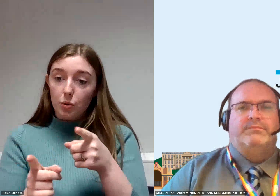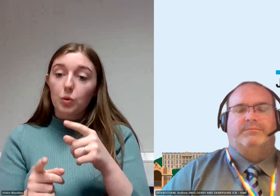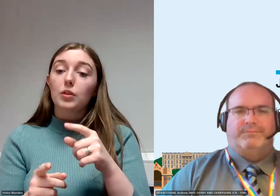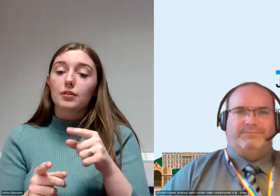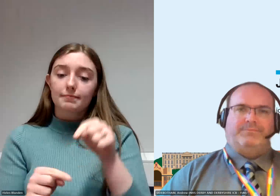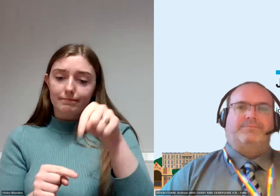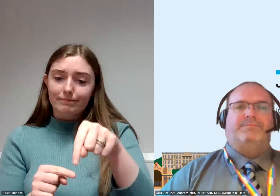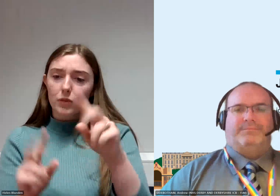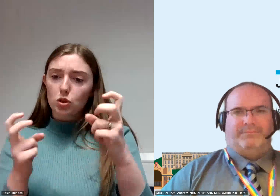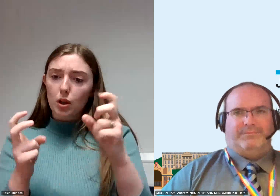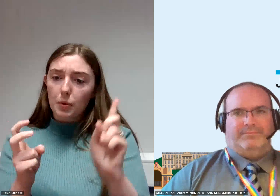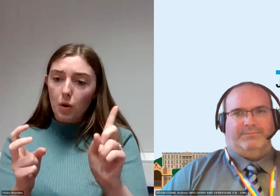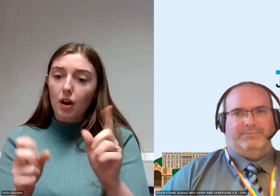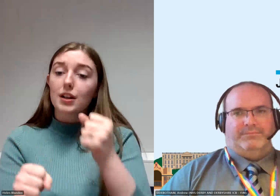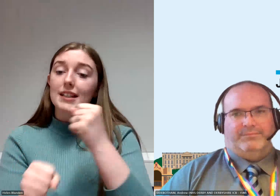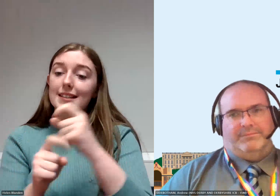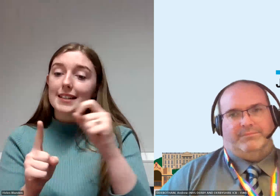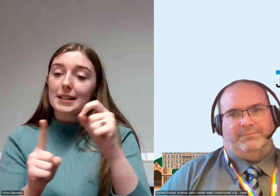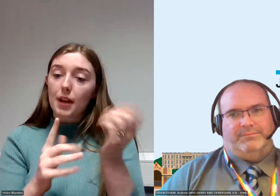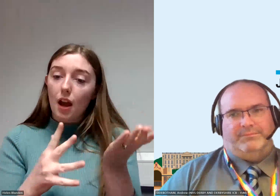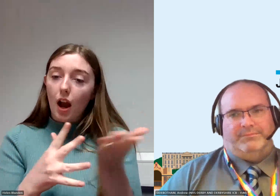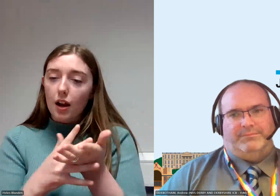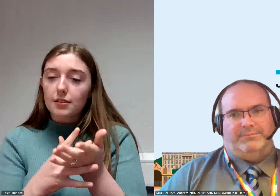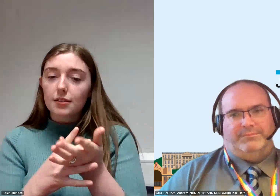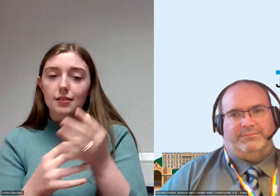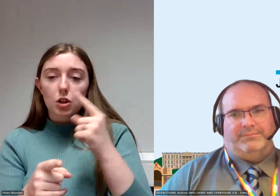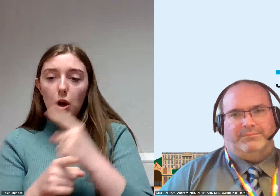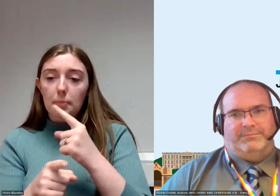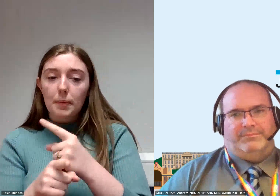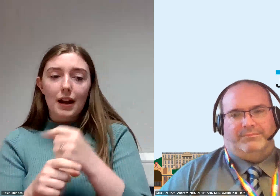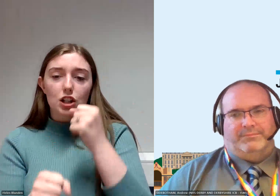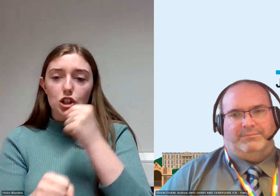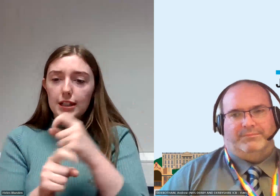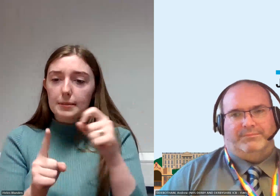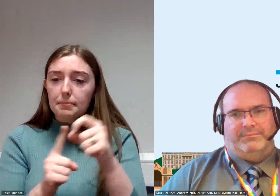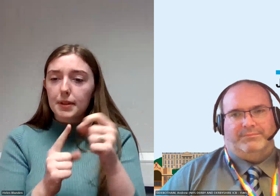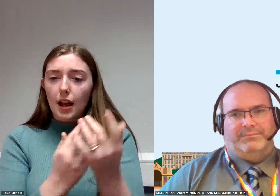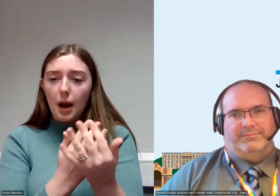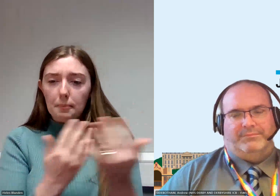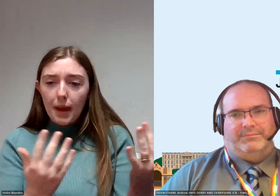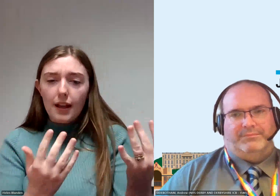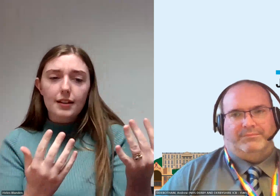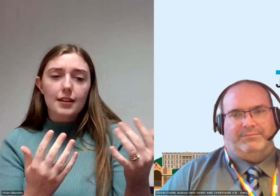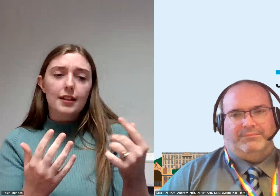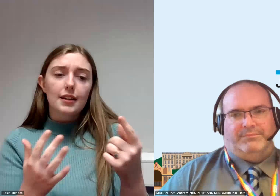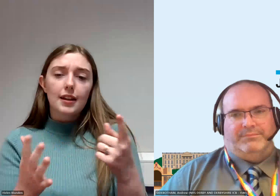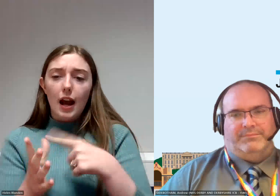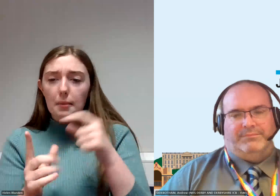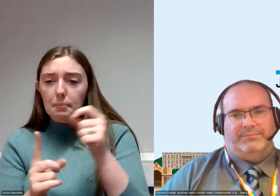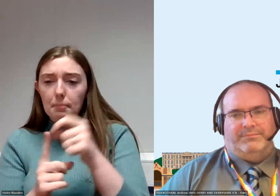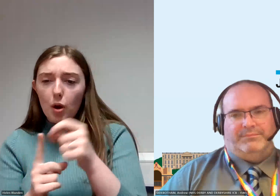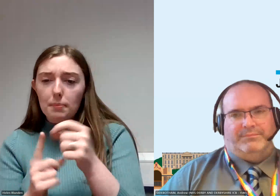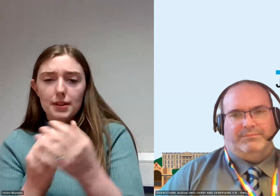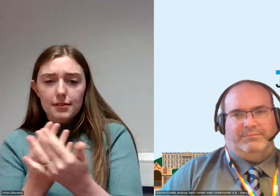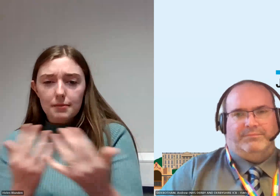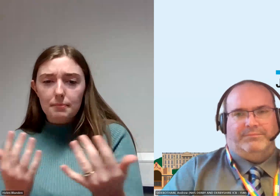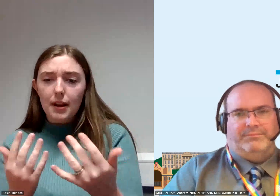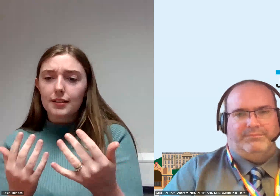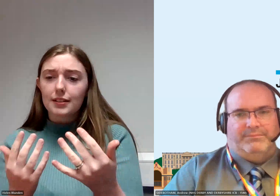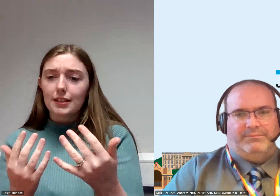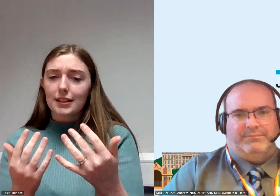that's everything to do with how many GPs we have, how many appointments we have, and why sometimes you may have